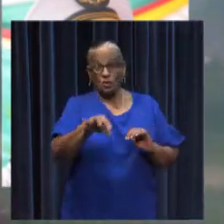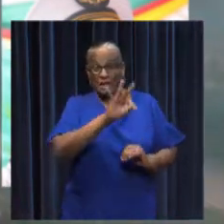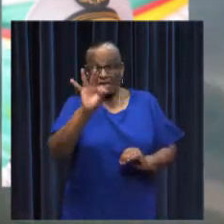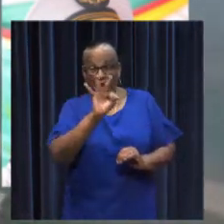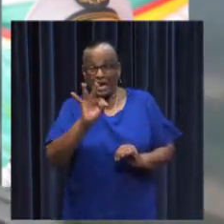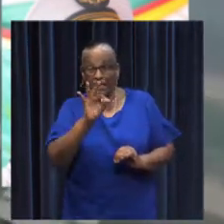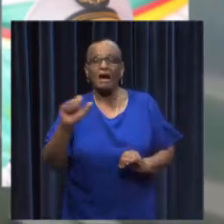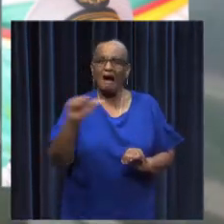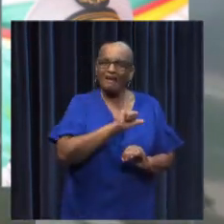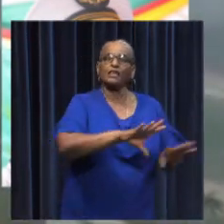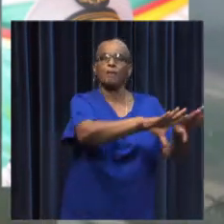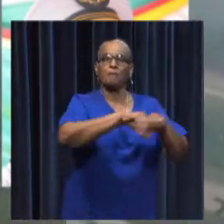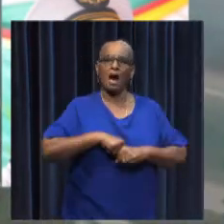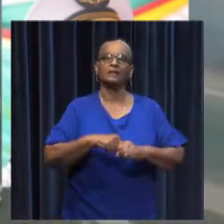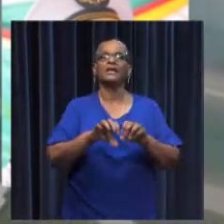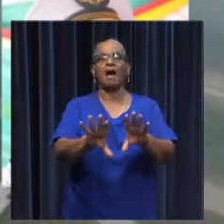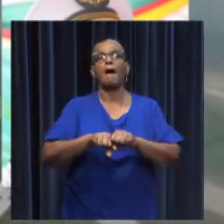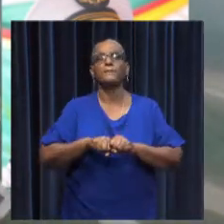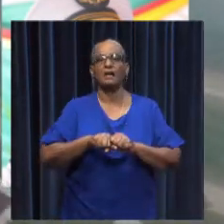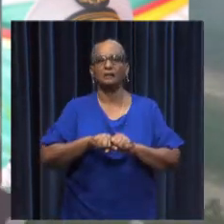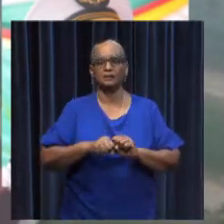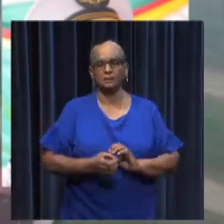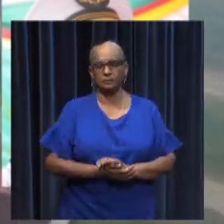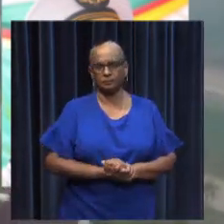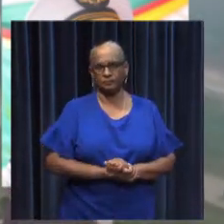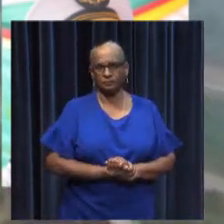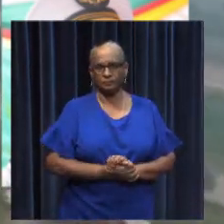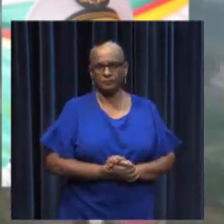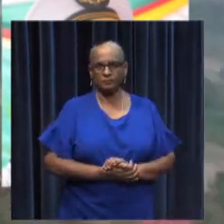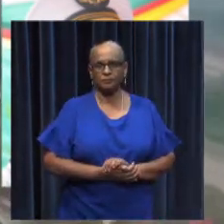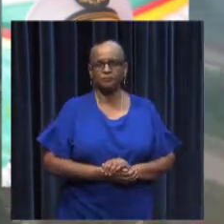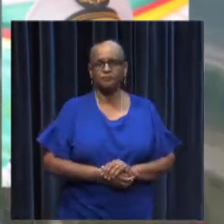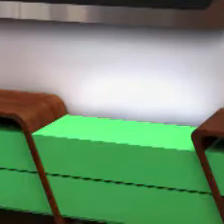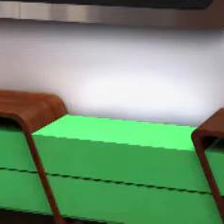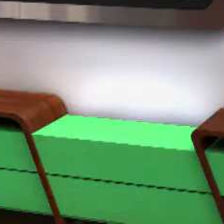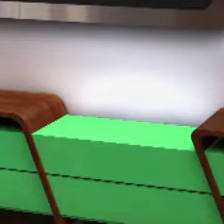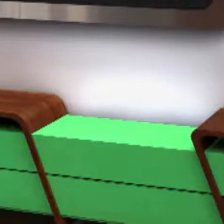If the situation gets worse, other measures will be taken.